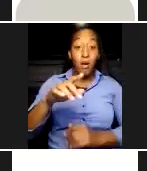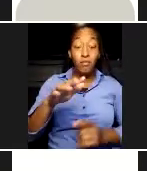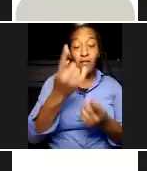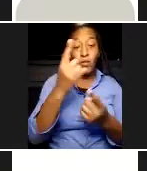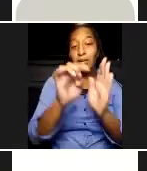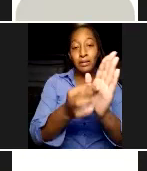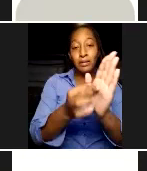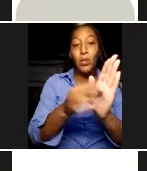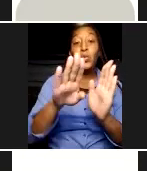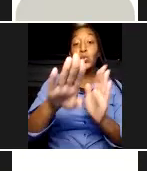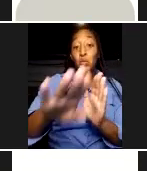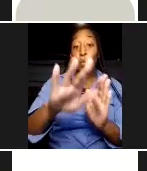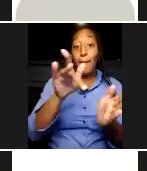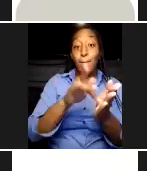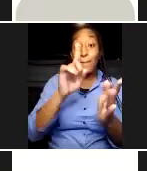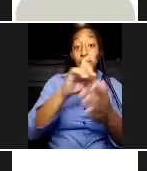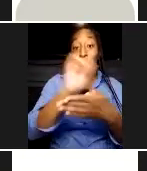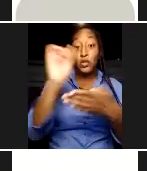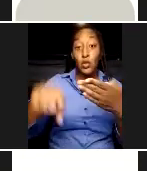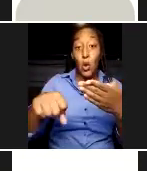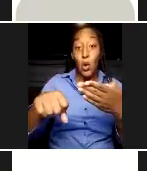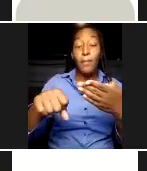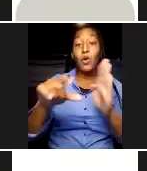on satellite motion, right?